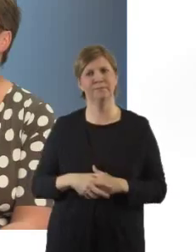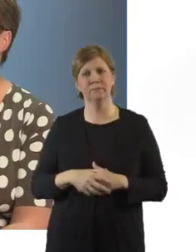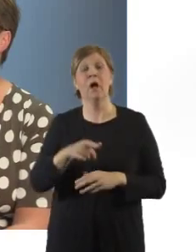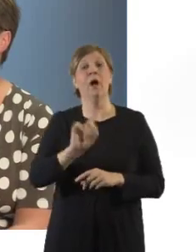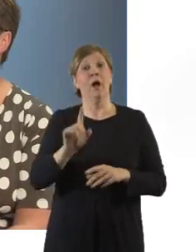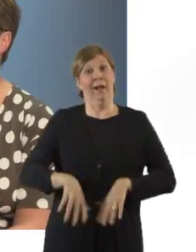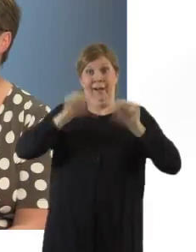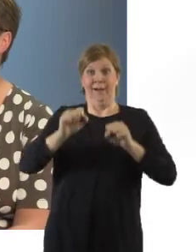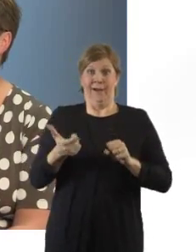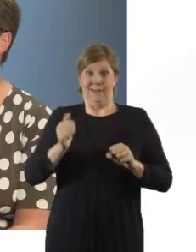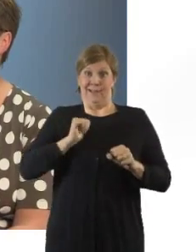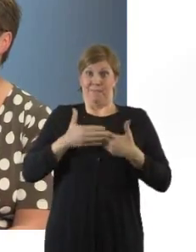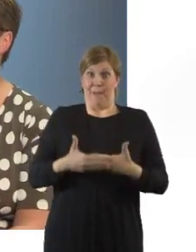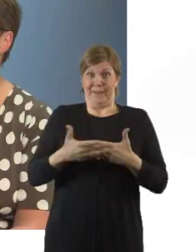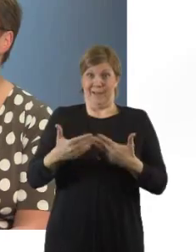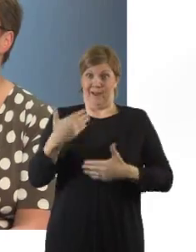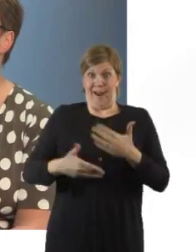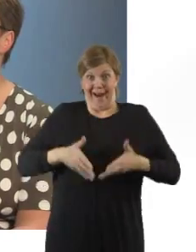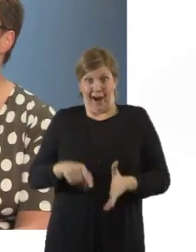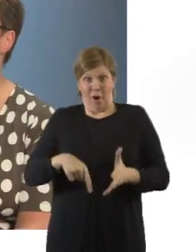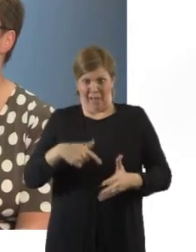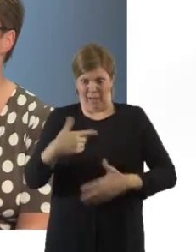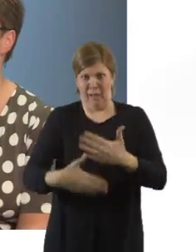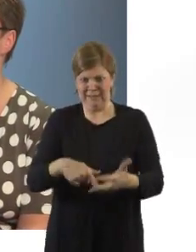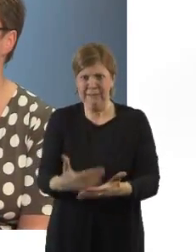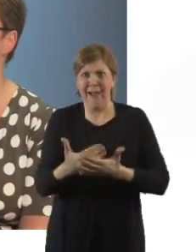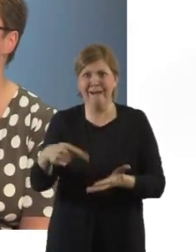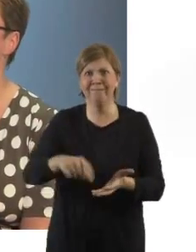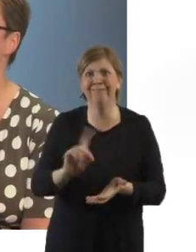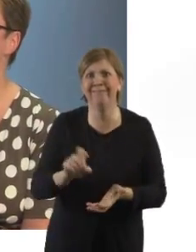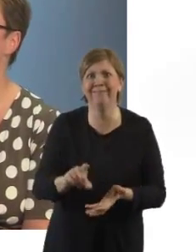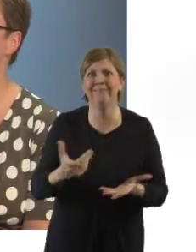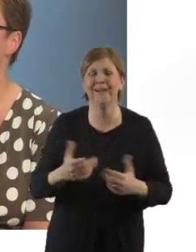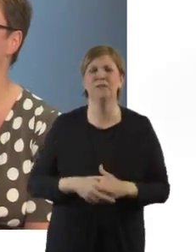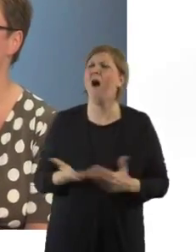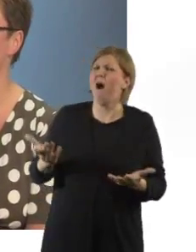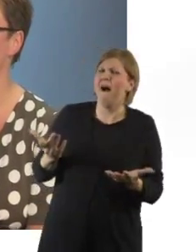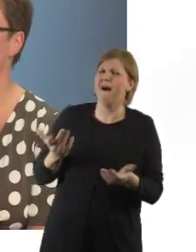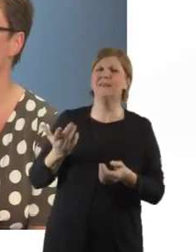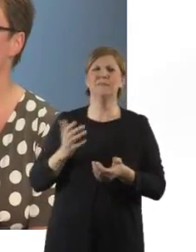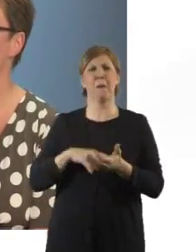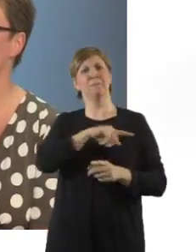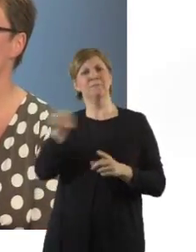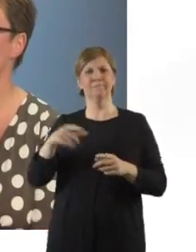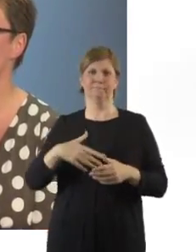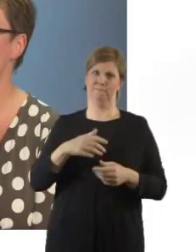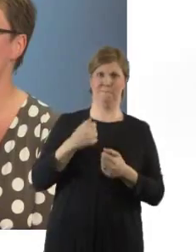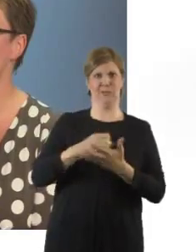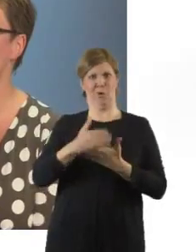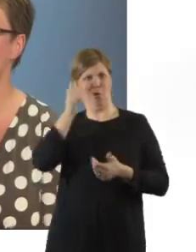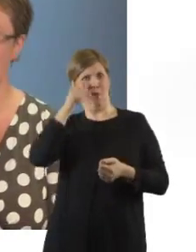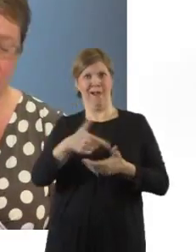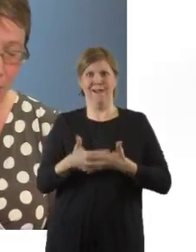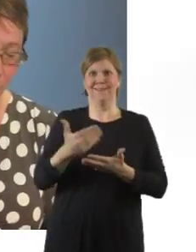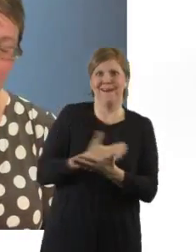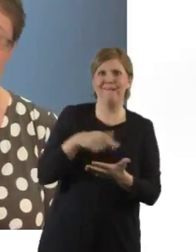safe? Of course, all mums want to keep their baby safe, and it's a good idea to begin planning for taking your baby home now. As well as Ready Steady